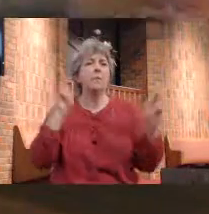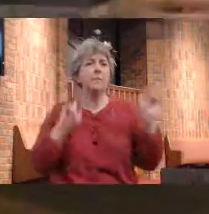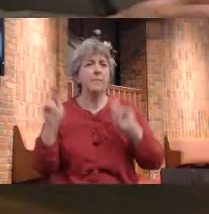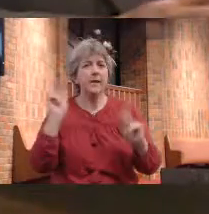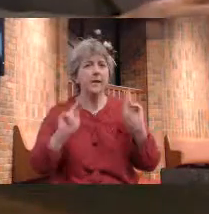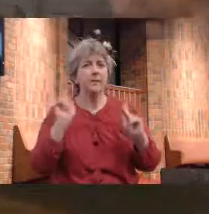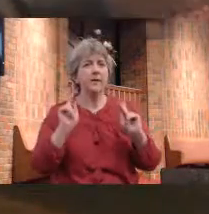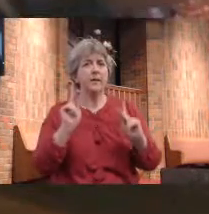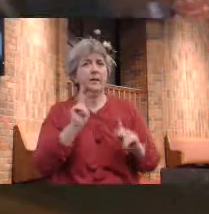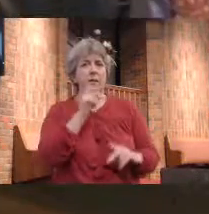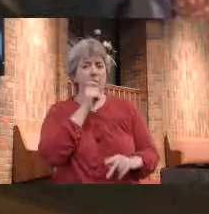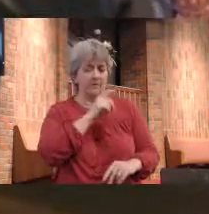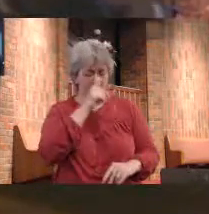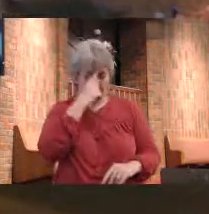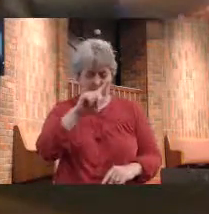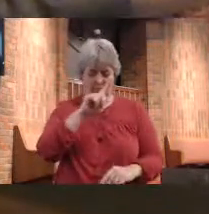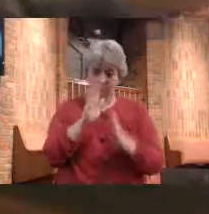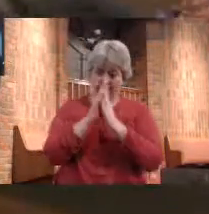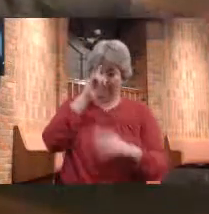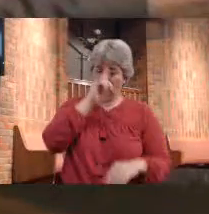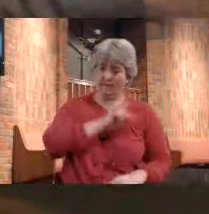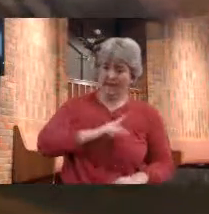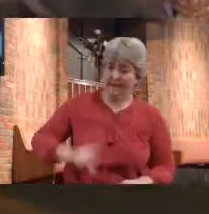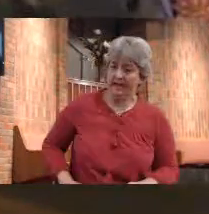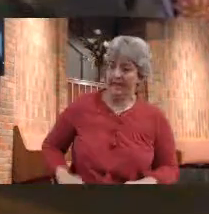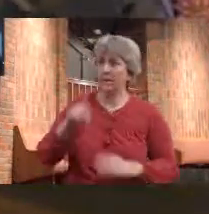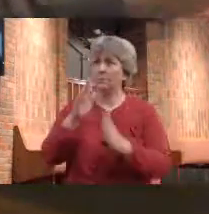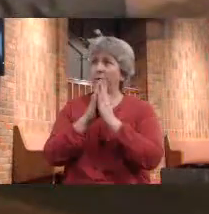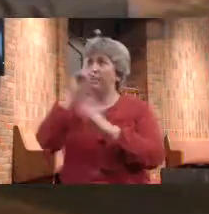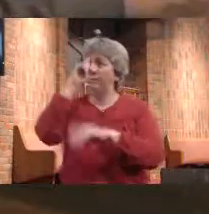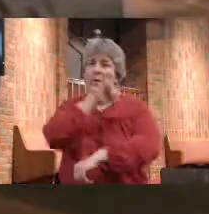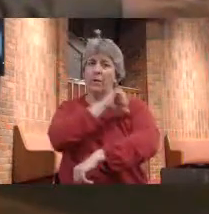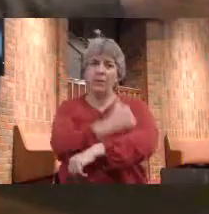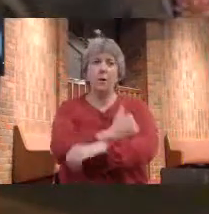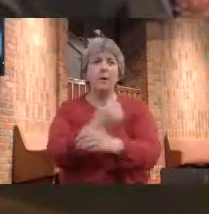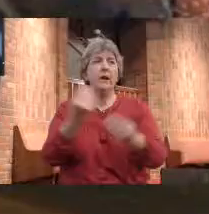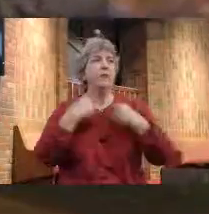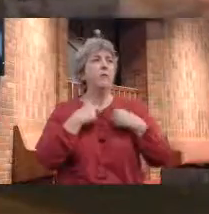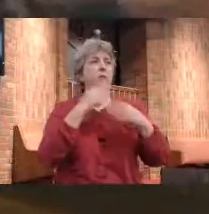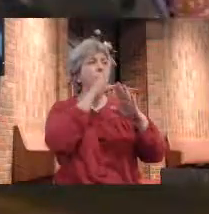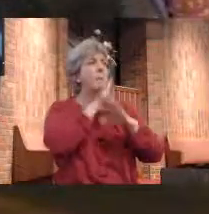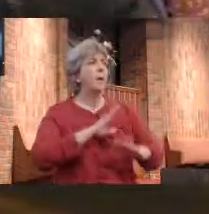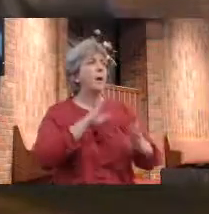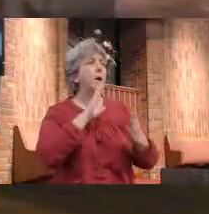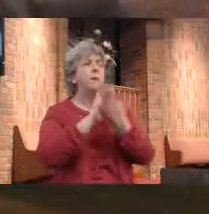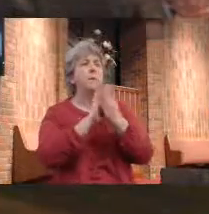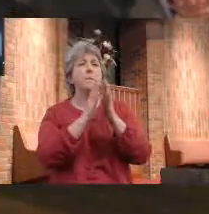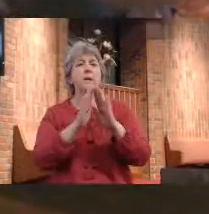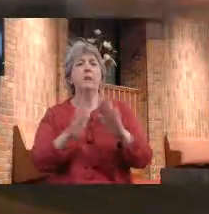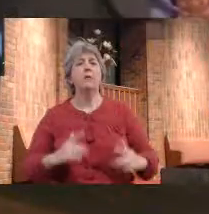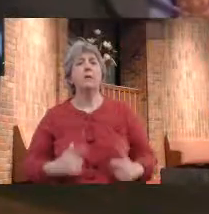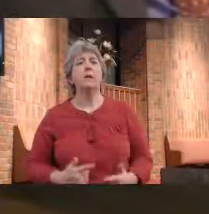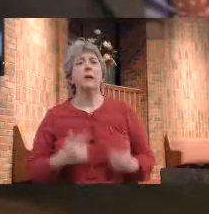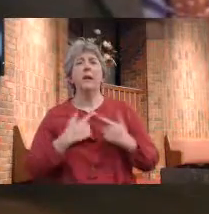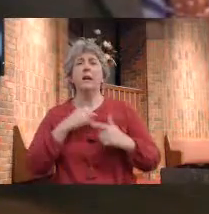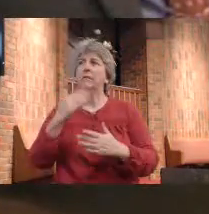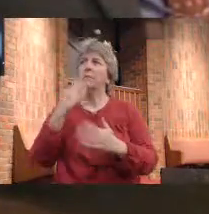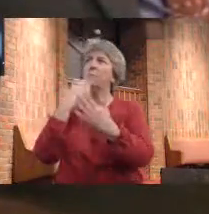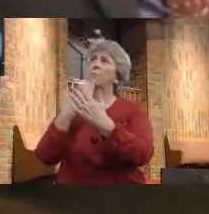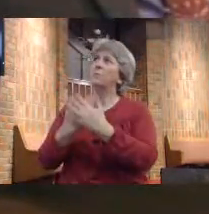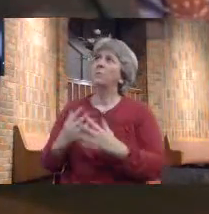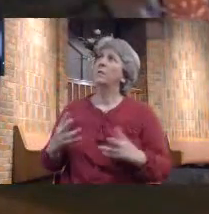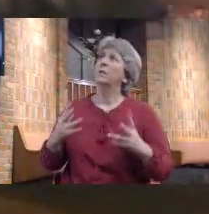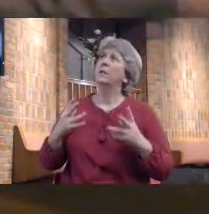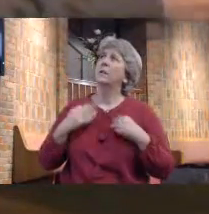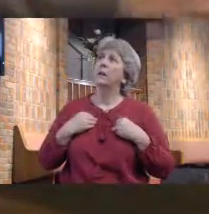who are in authority, that we may lead a quiet and peaceful life in all godliness and reverence. For this is good and acceptable in the sight of God